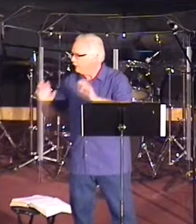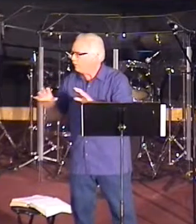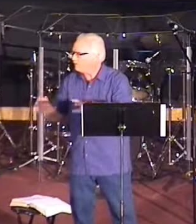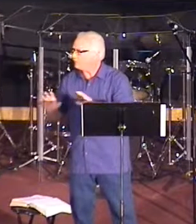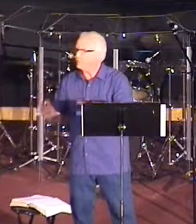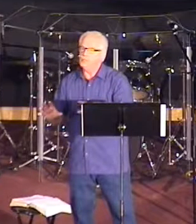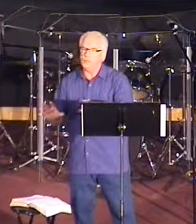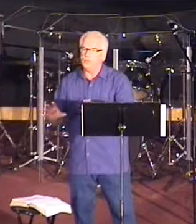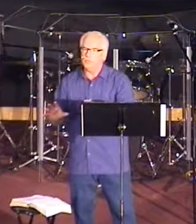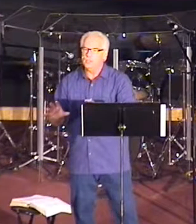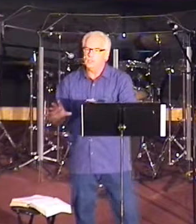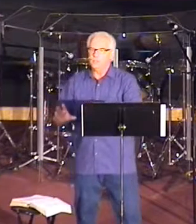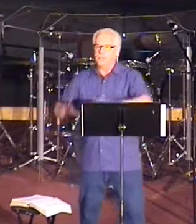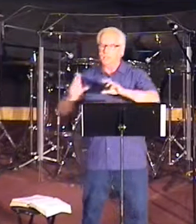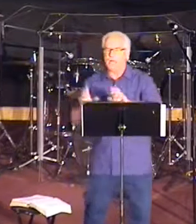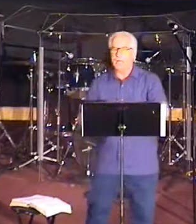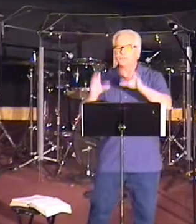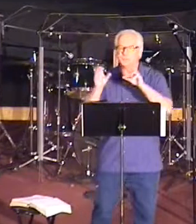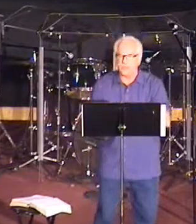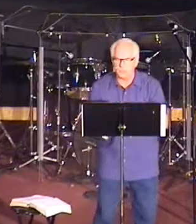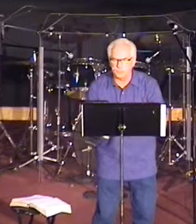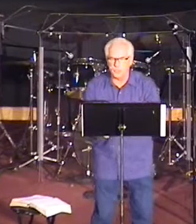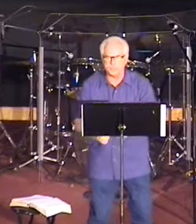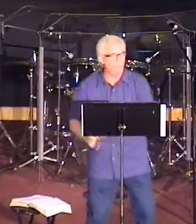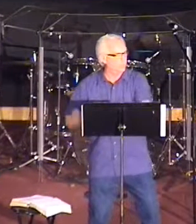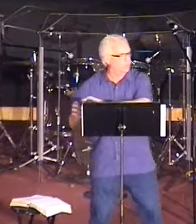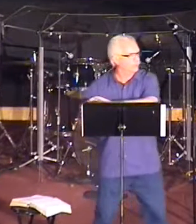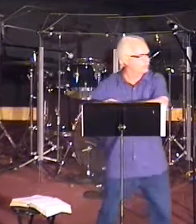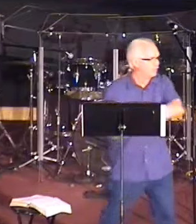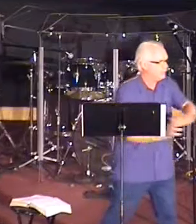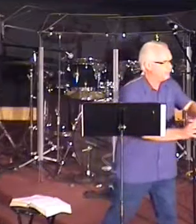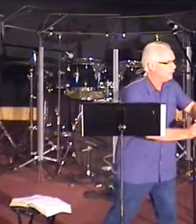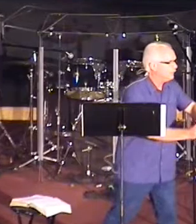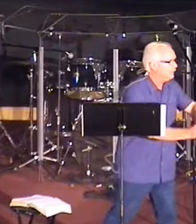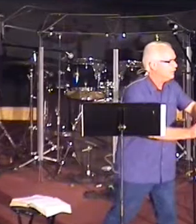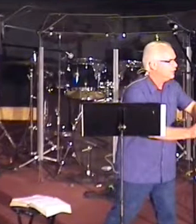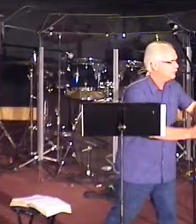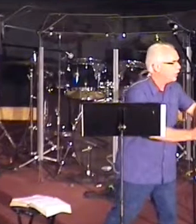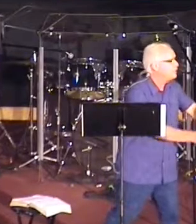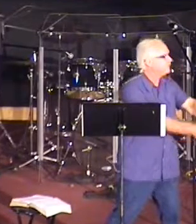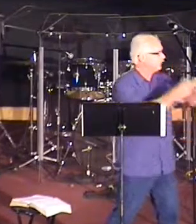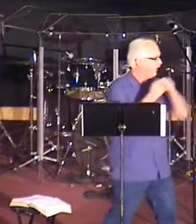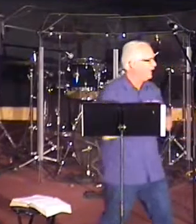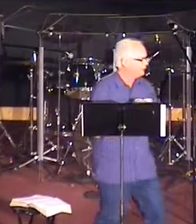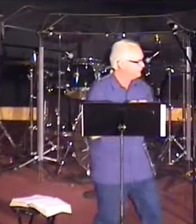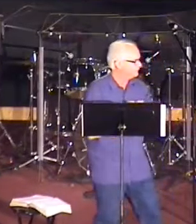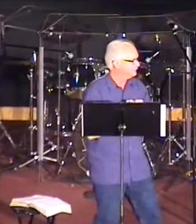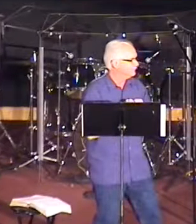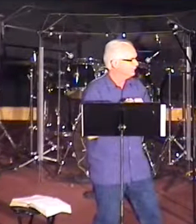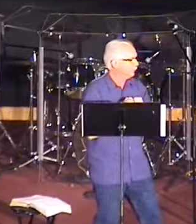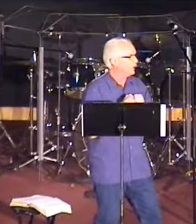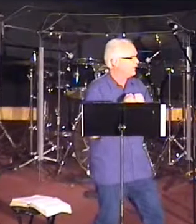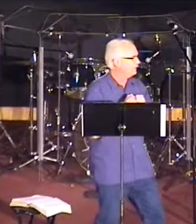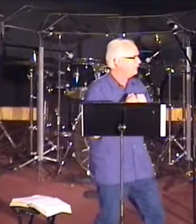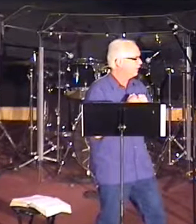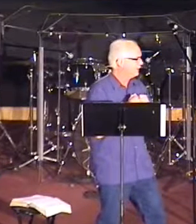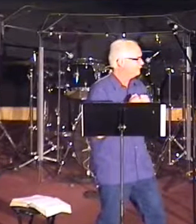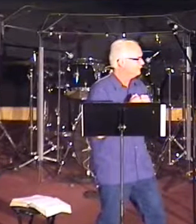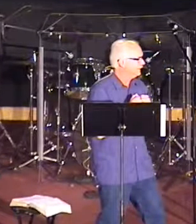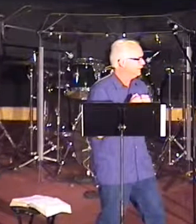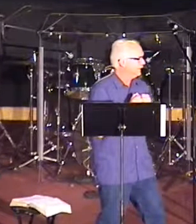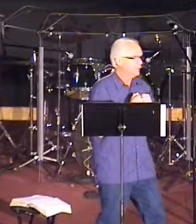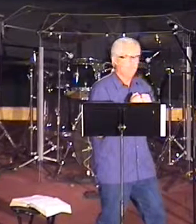He wants us to know that God celebrates when something that is lost is found. We're like that too,